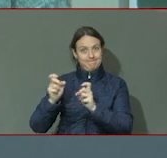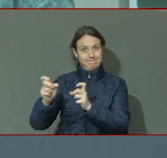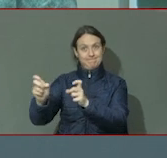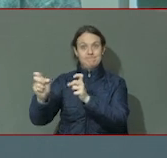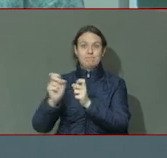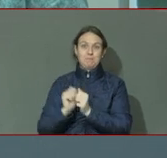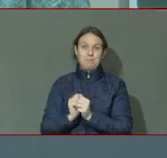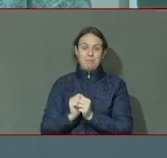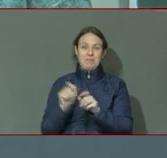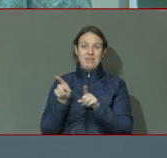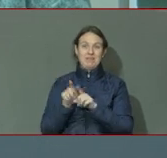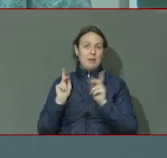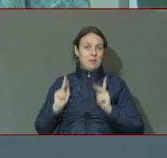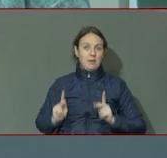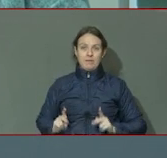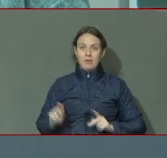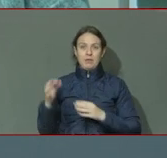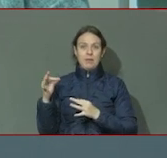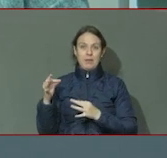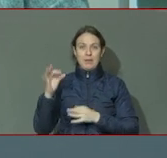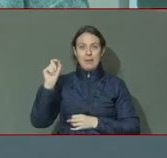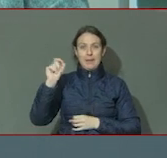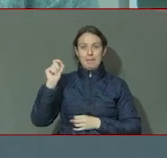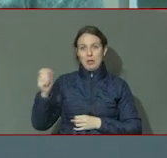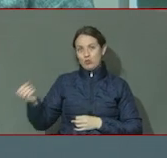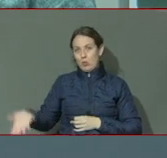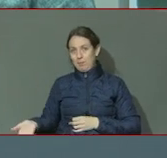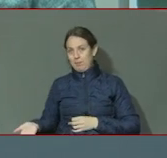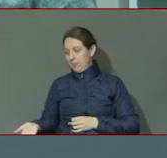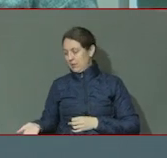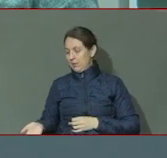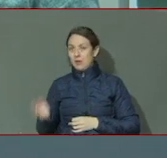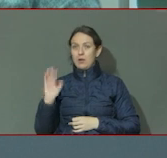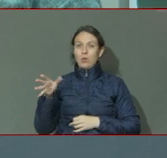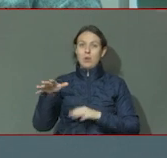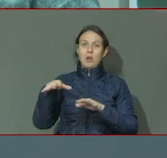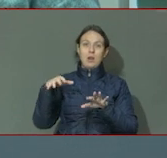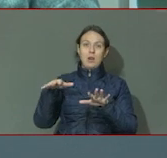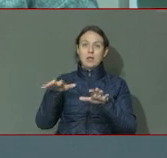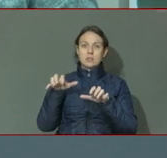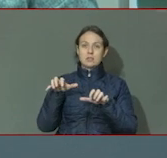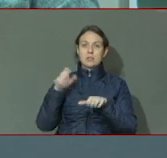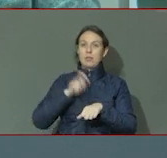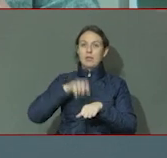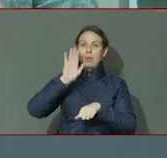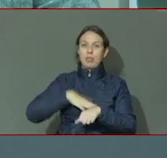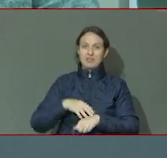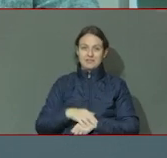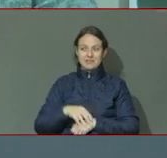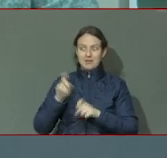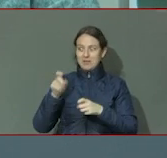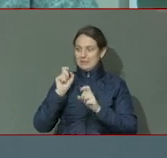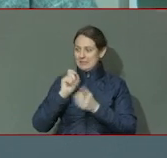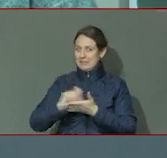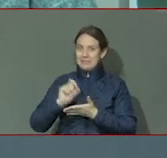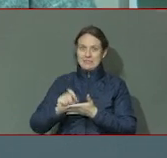And even in a physics paper, if you drop your pen, you're not going to finish the paper. So you must write. Rather